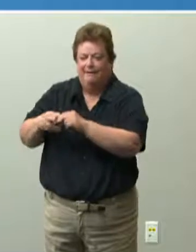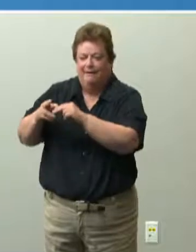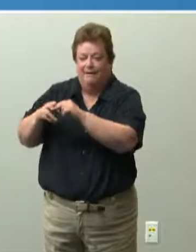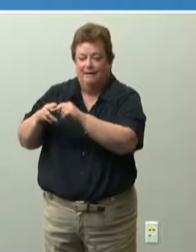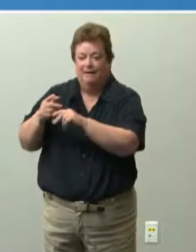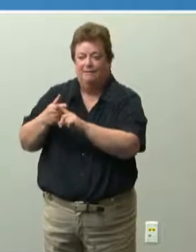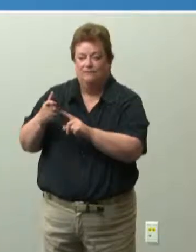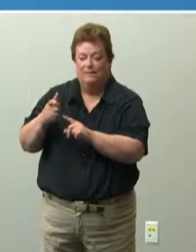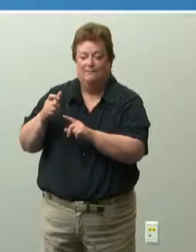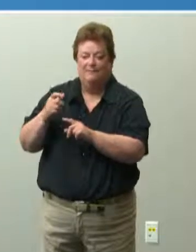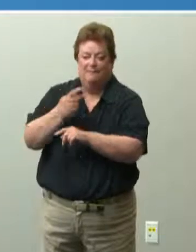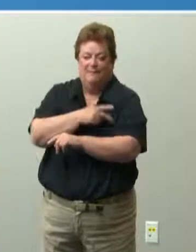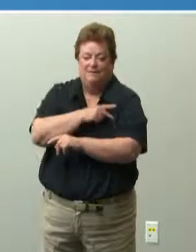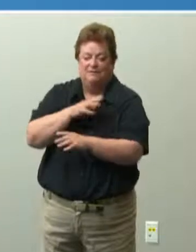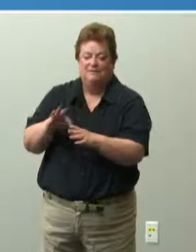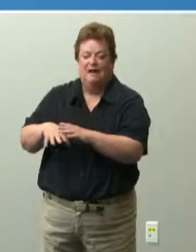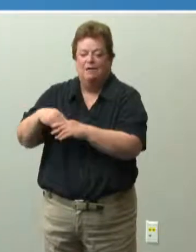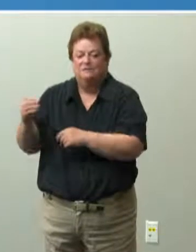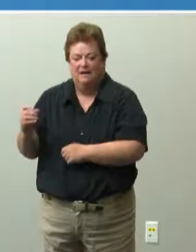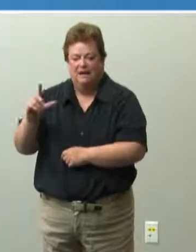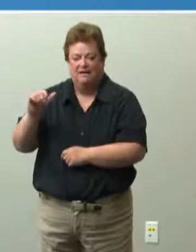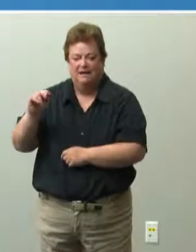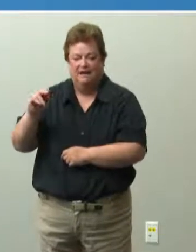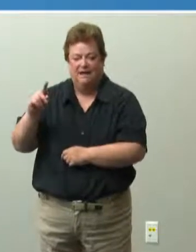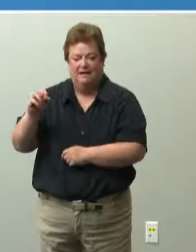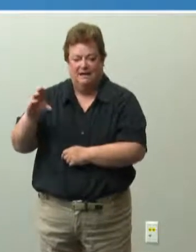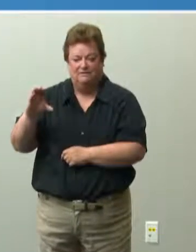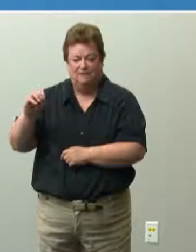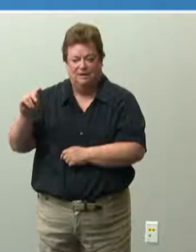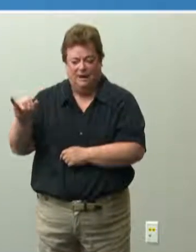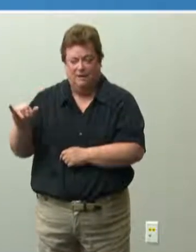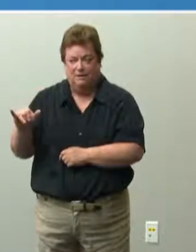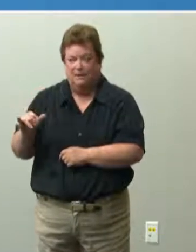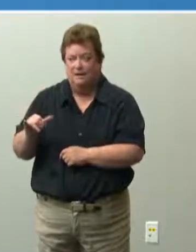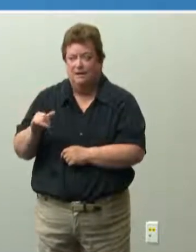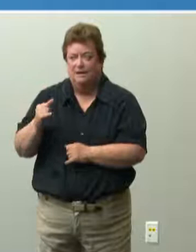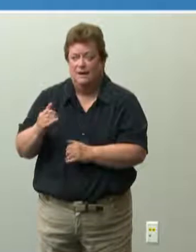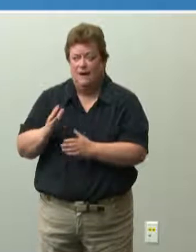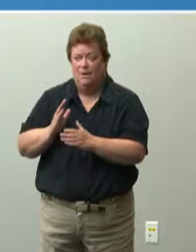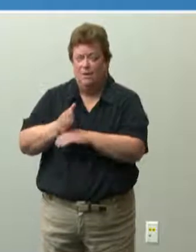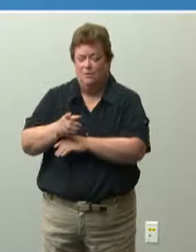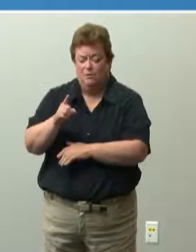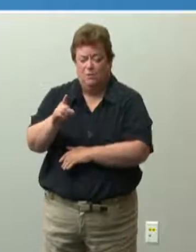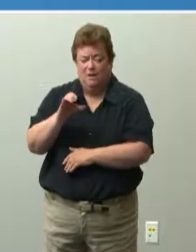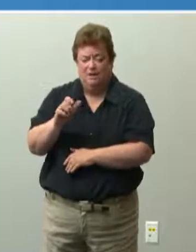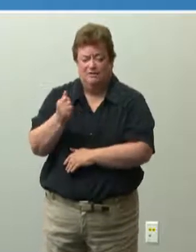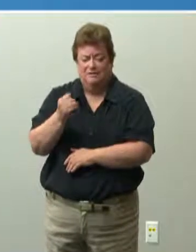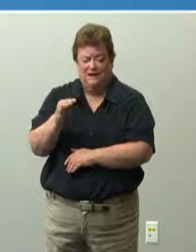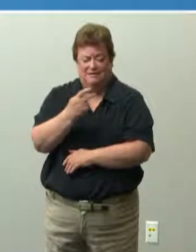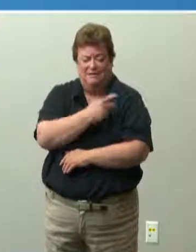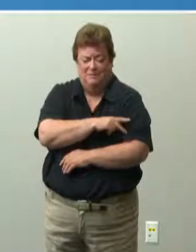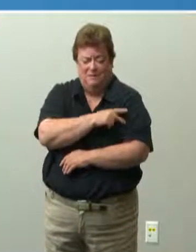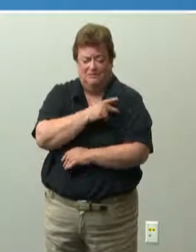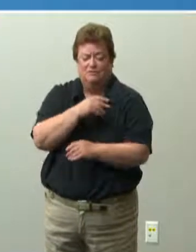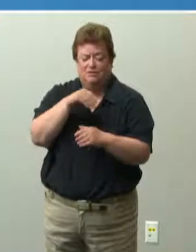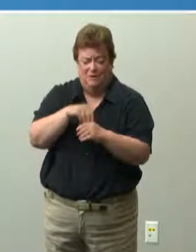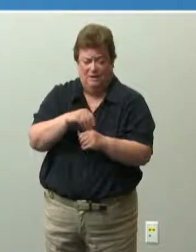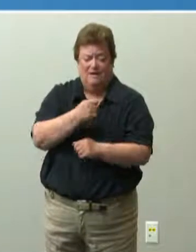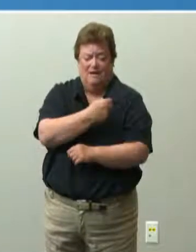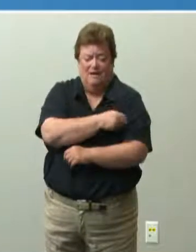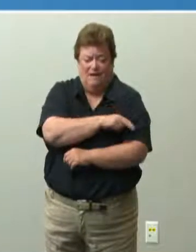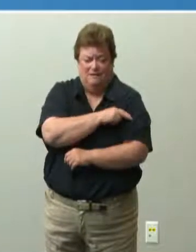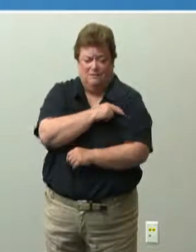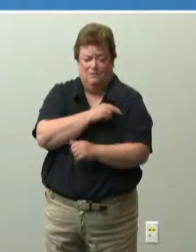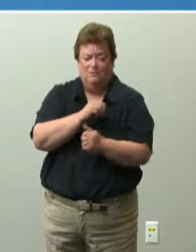patients outside Lancaster County. Today, a total of 119 patients are reported hospitalized,